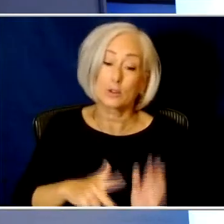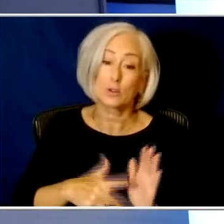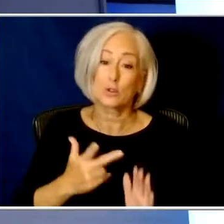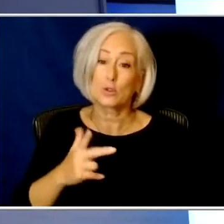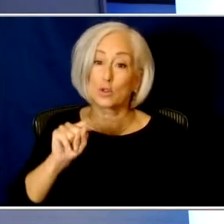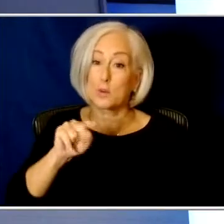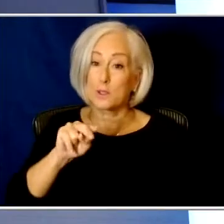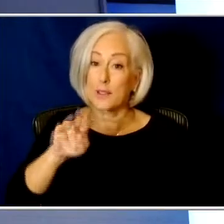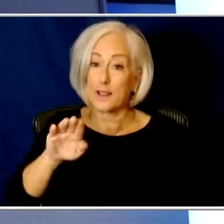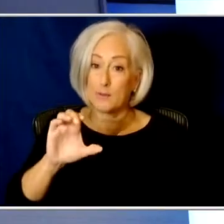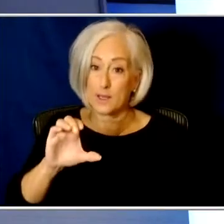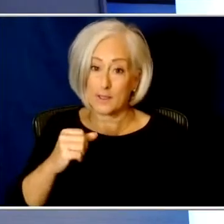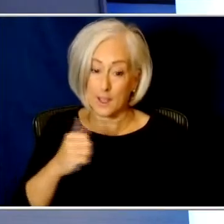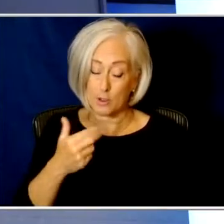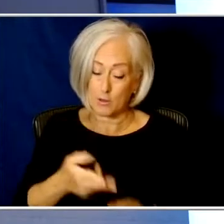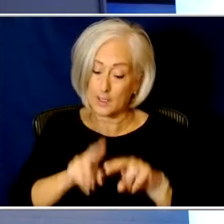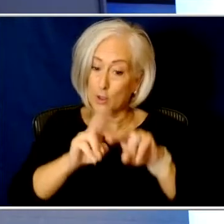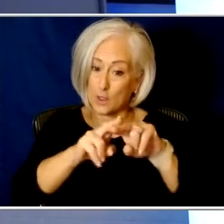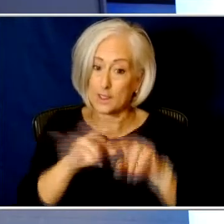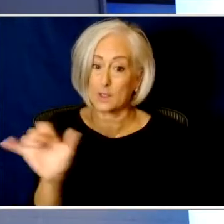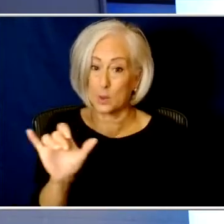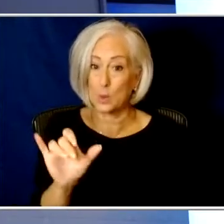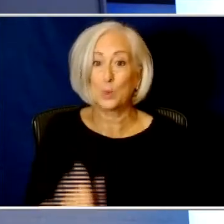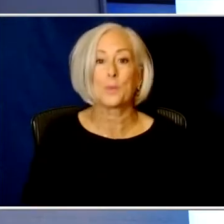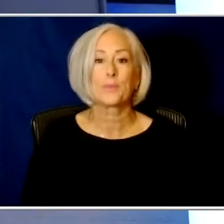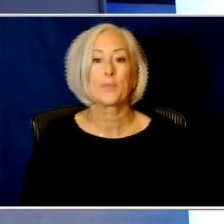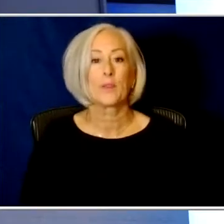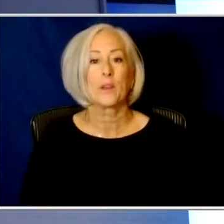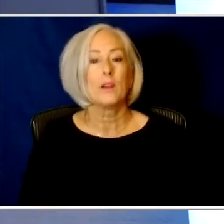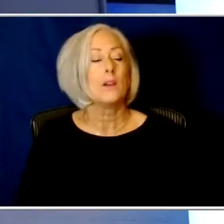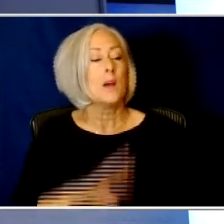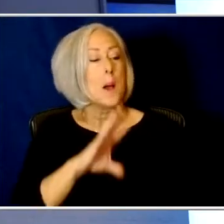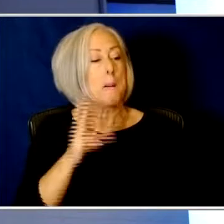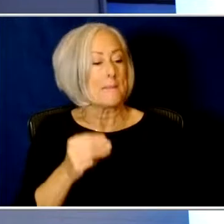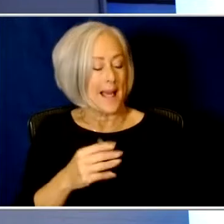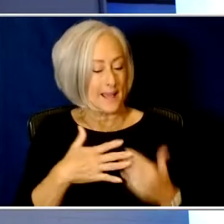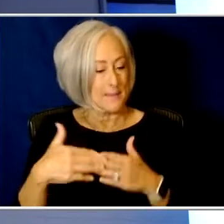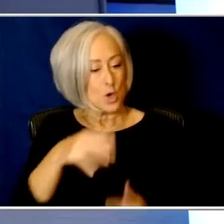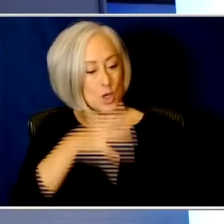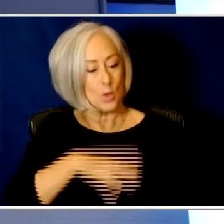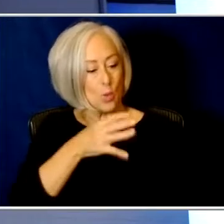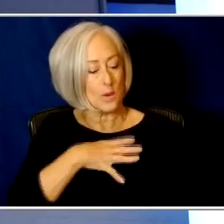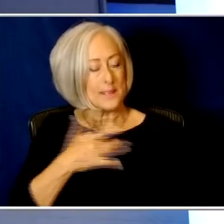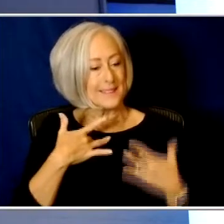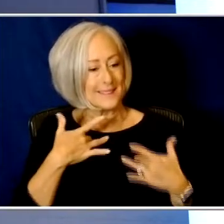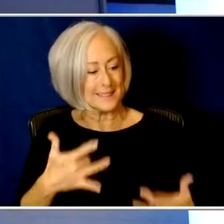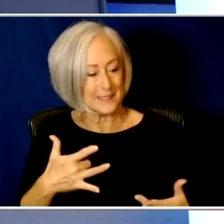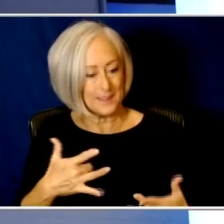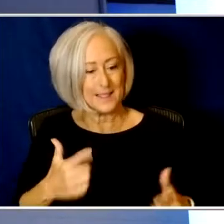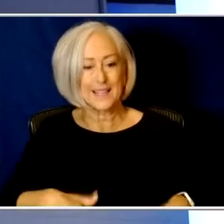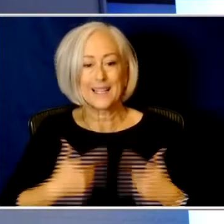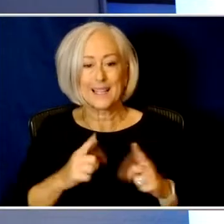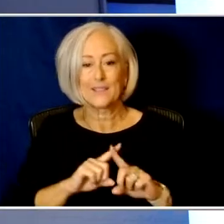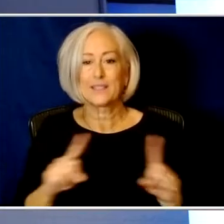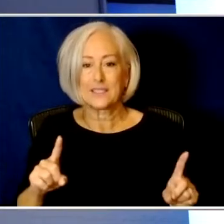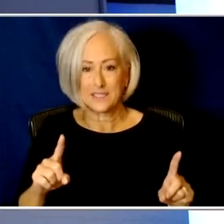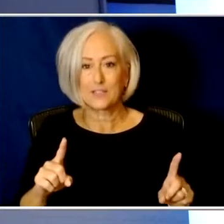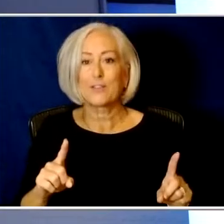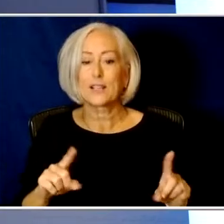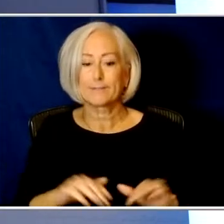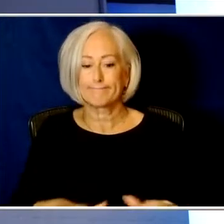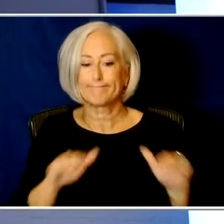women often live in a different socioeconomic status, and that diets are different. And especially in areas where there